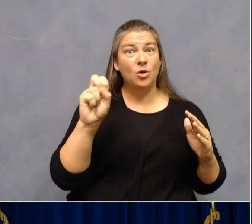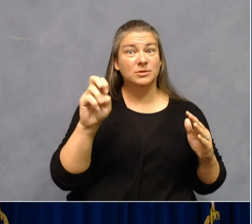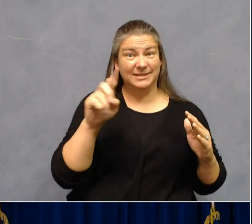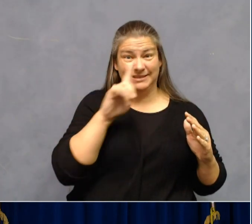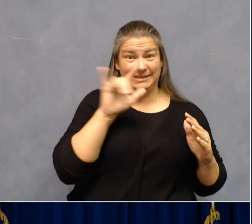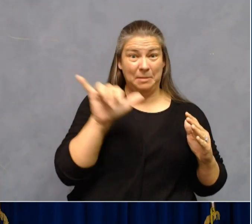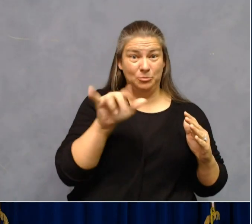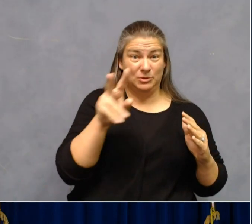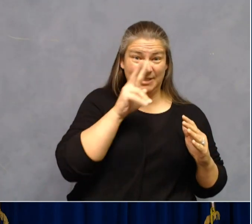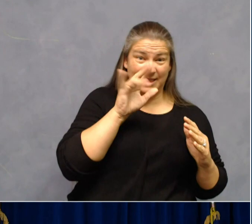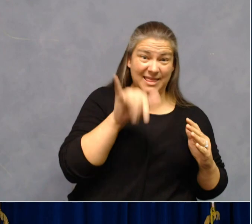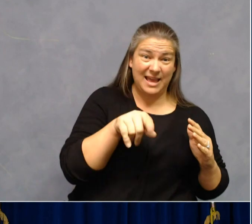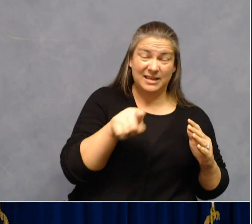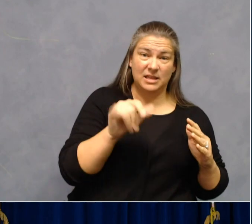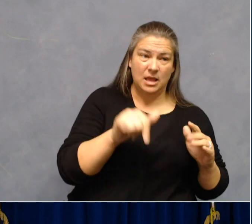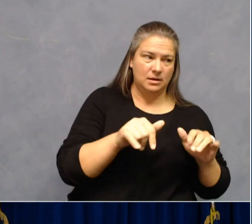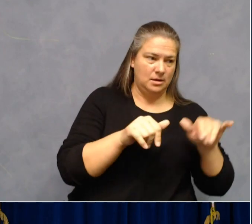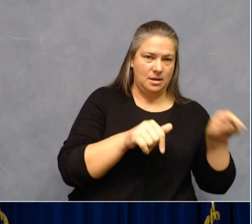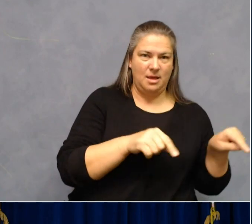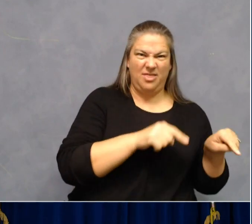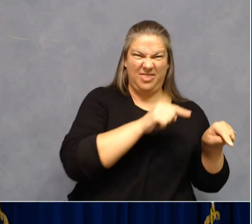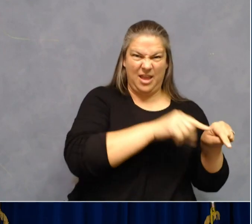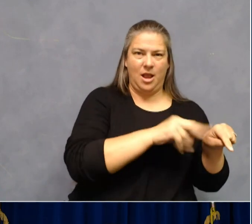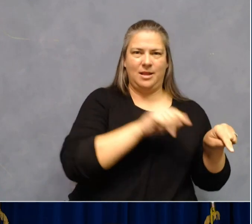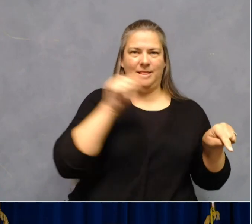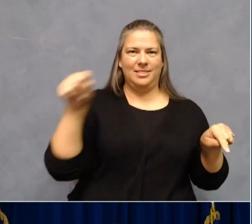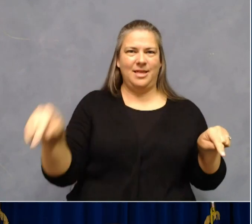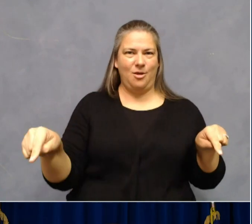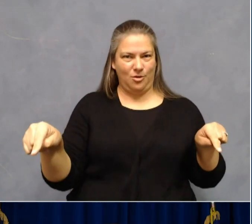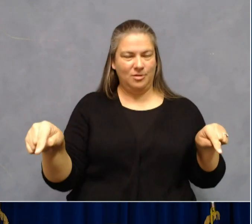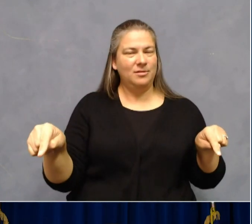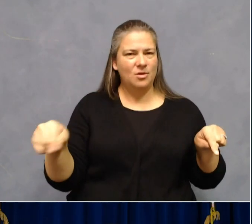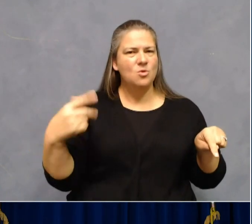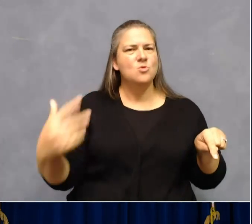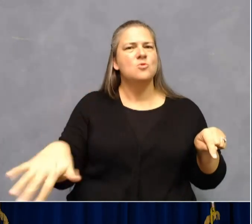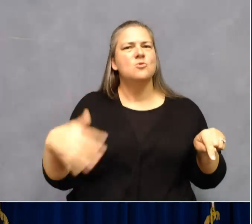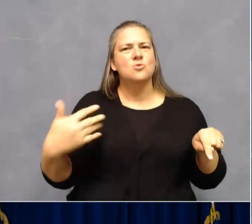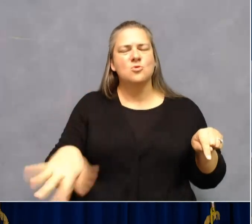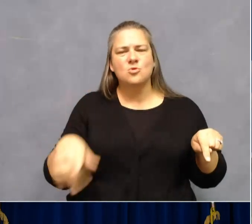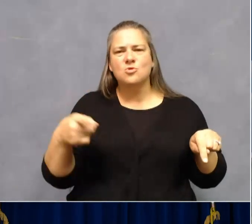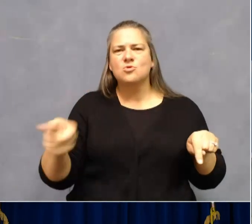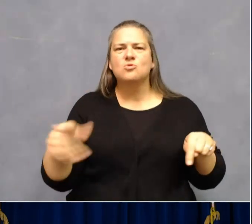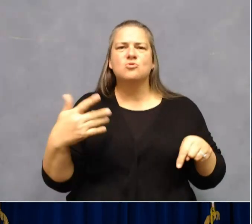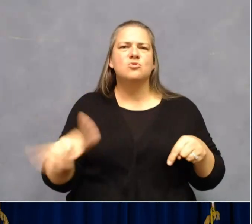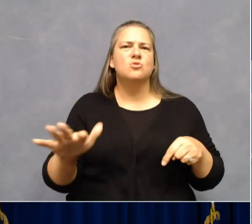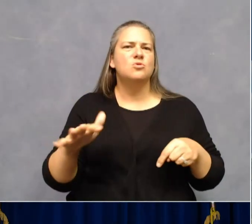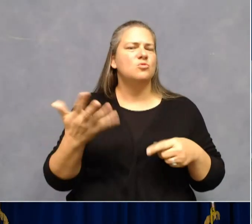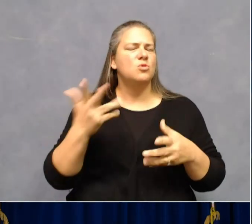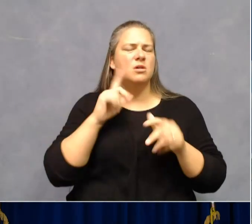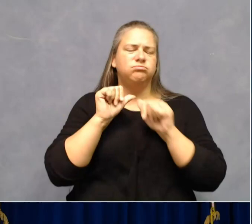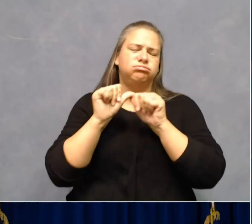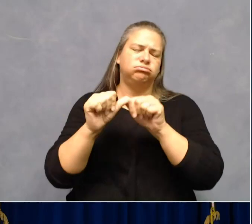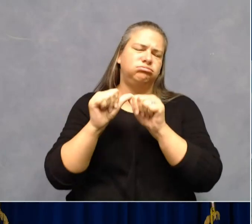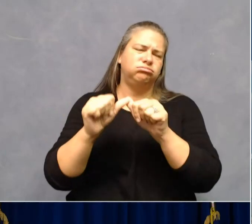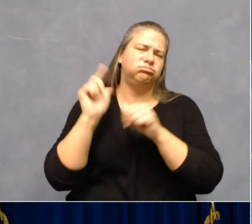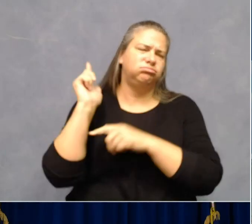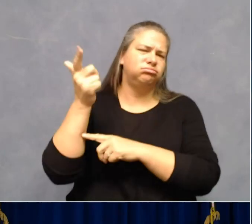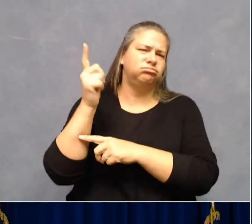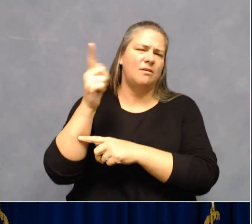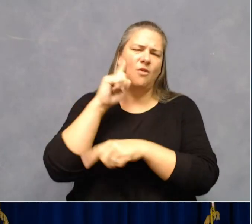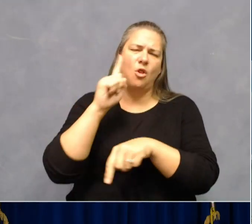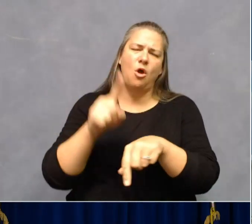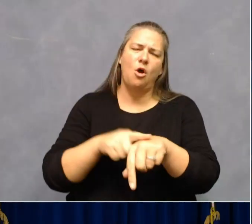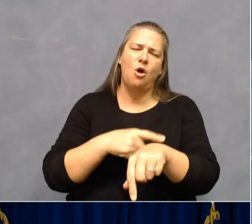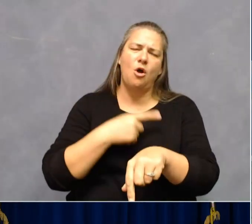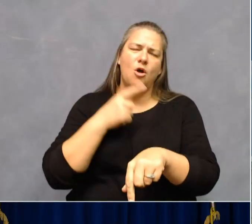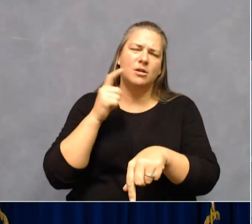and drives home the fact that App Harvest is going to be an economic driver in the Commonwealth for a very long time. Kentucky's logistical